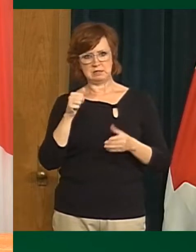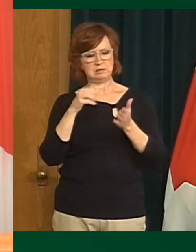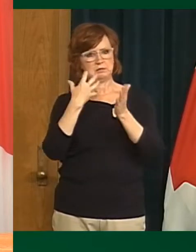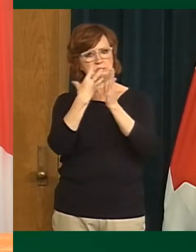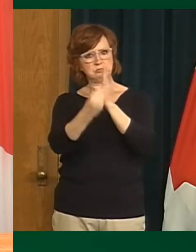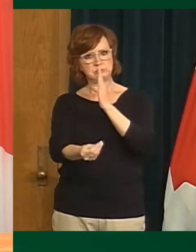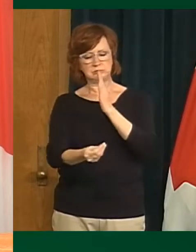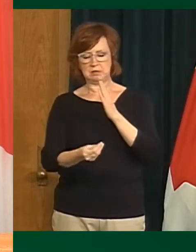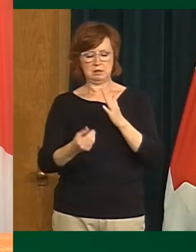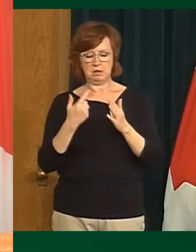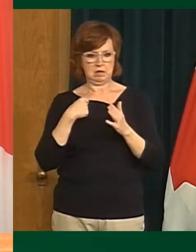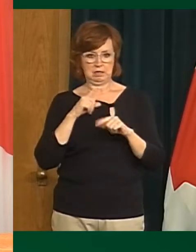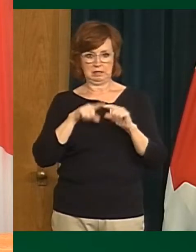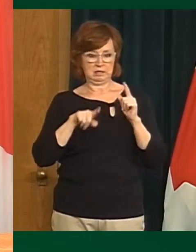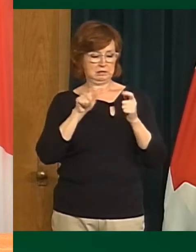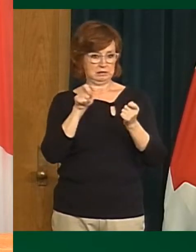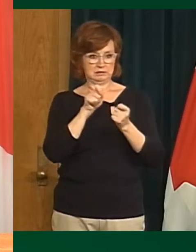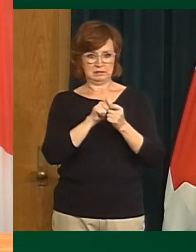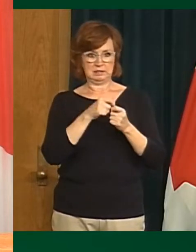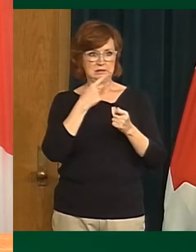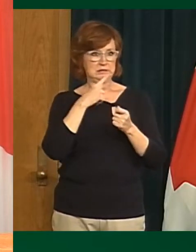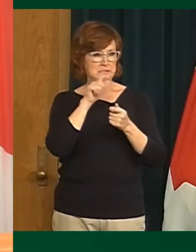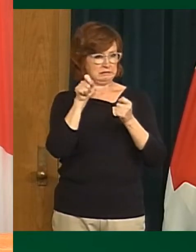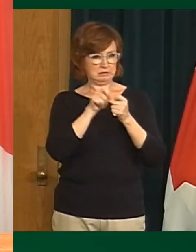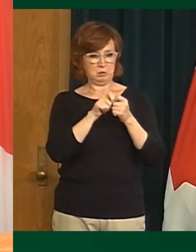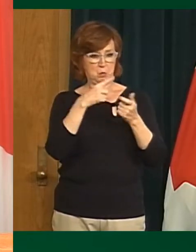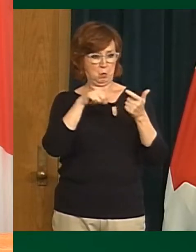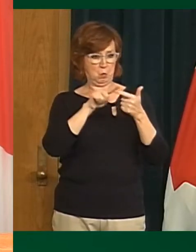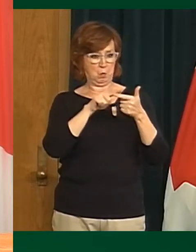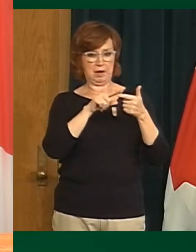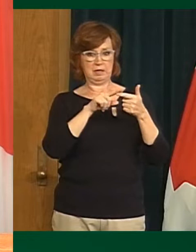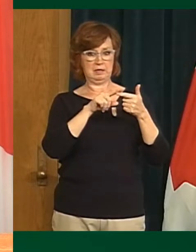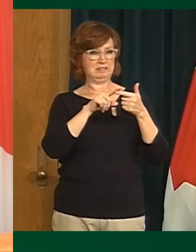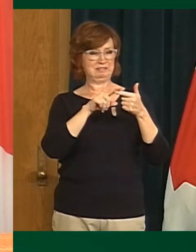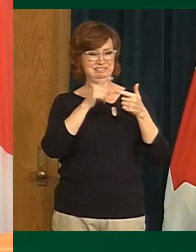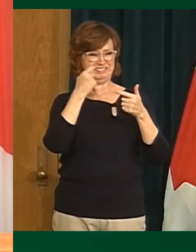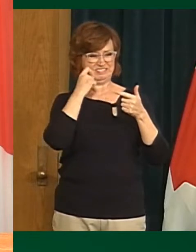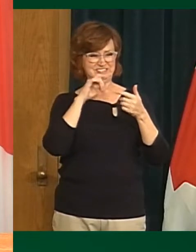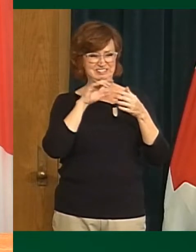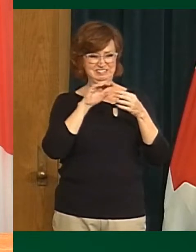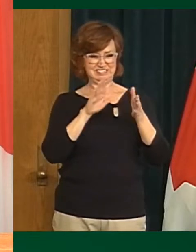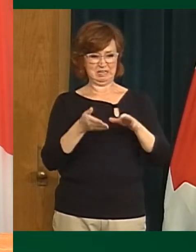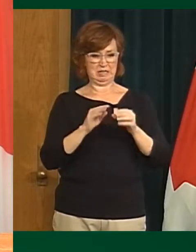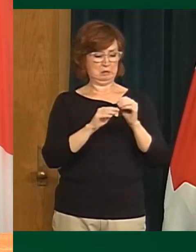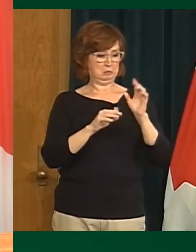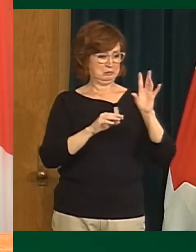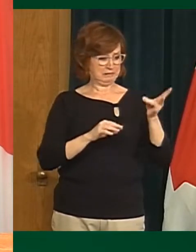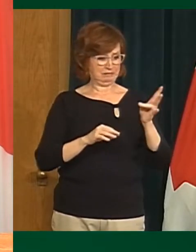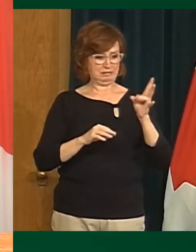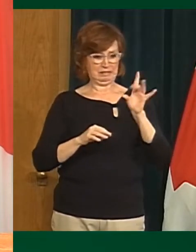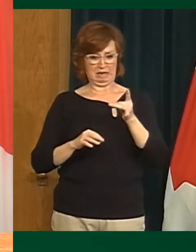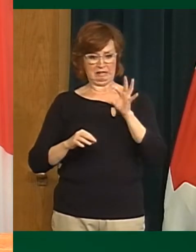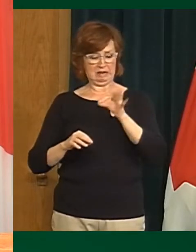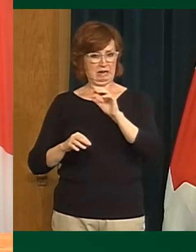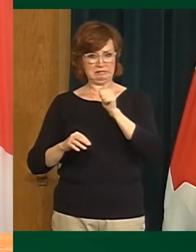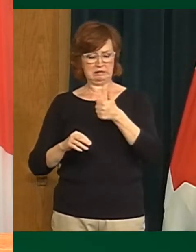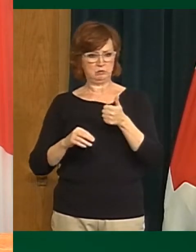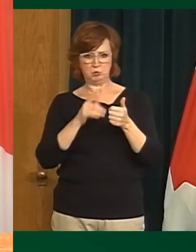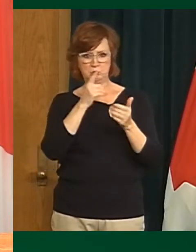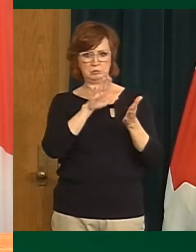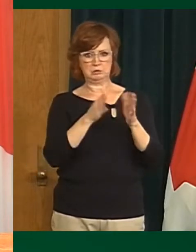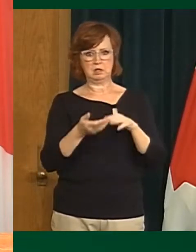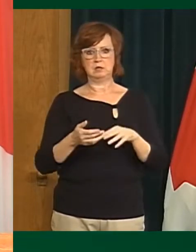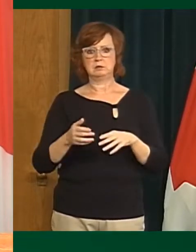We'll take our next question from the room. Stephanie? Yeah, Doctor, can you provide a few more details around